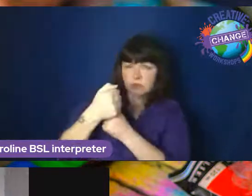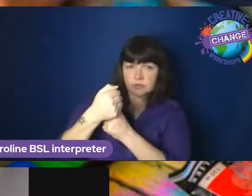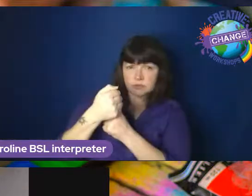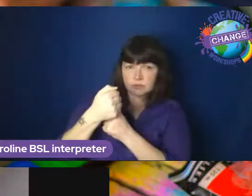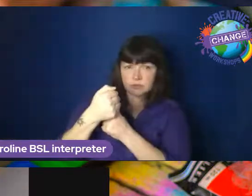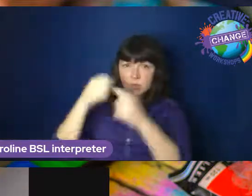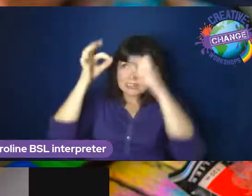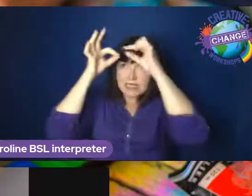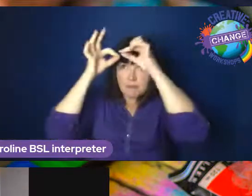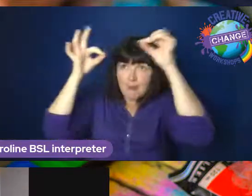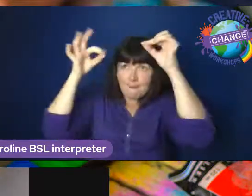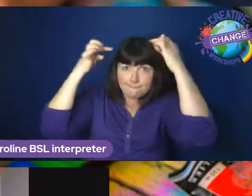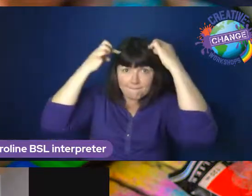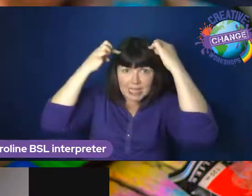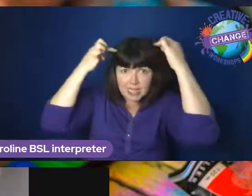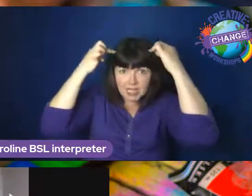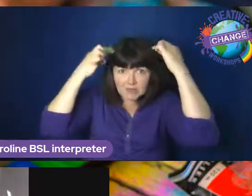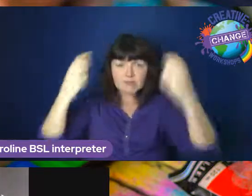head.